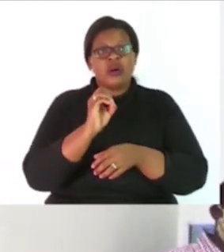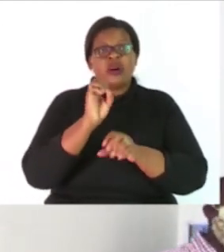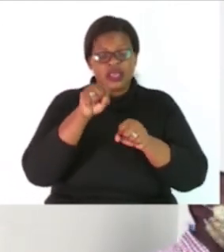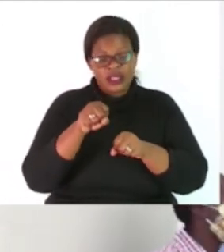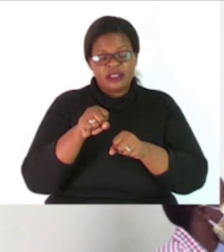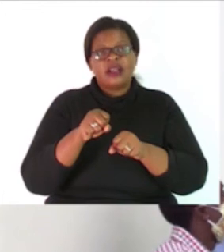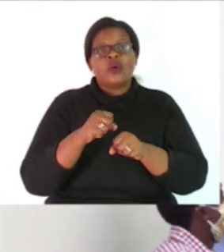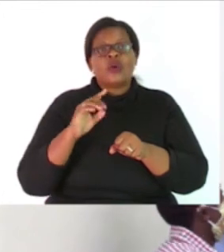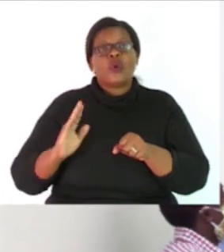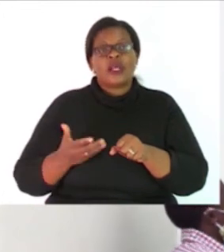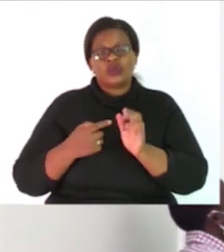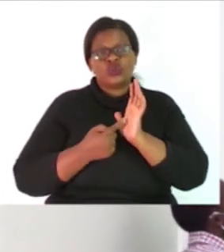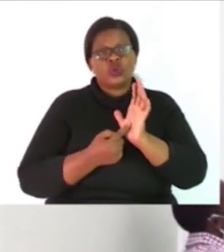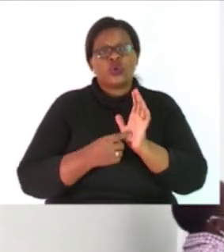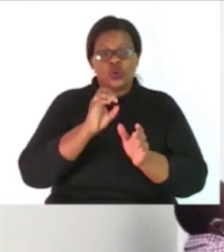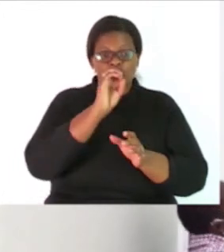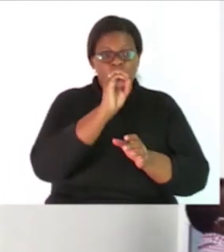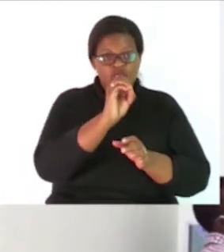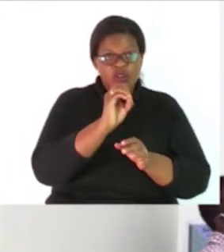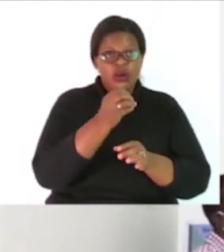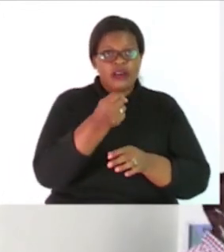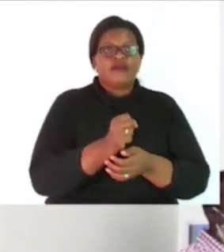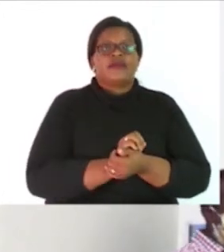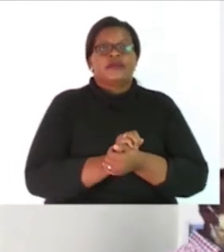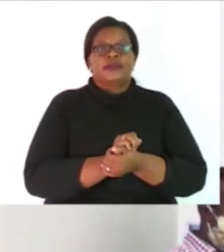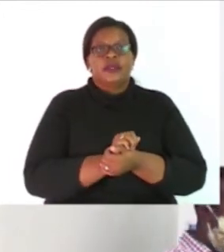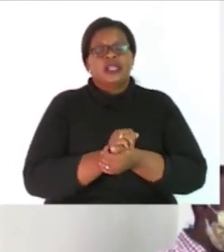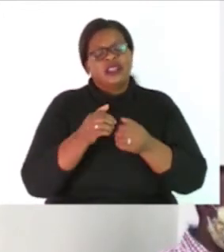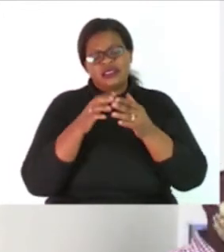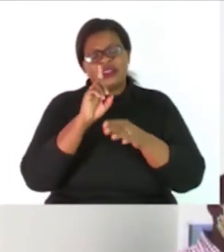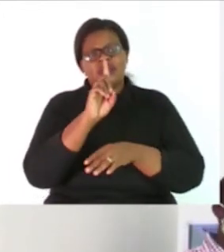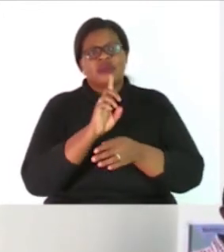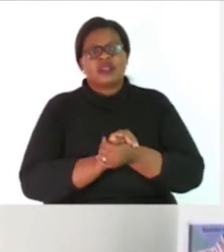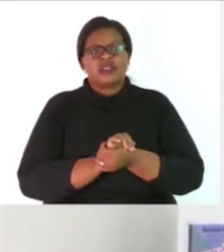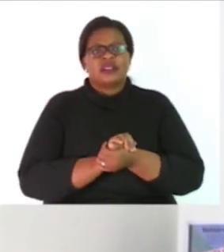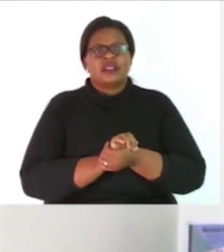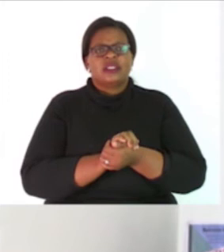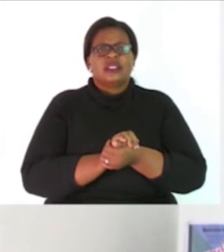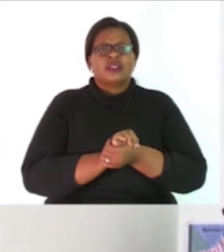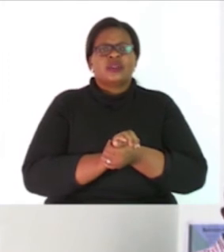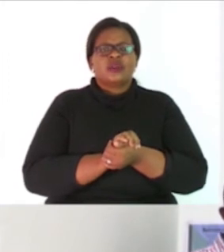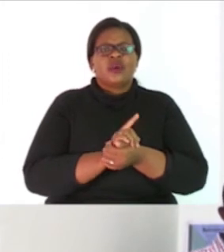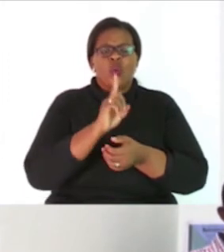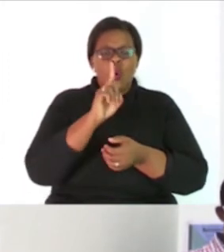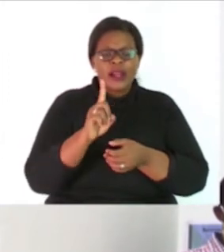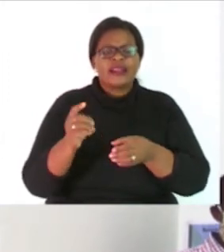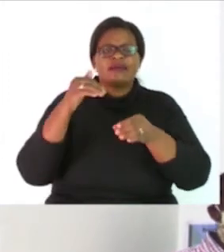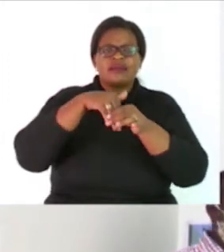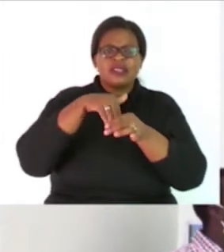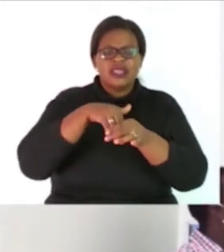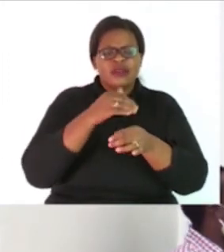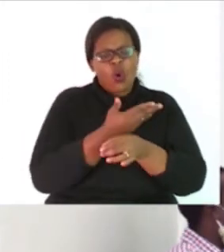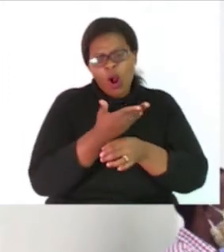also exists. But let's start with 1. Now 1 goes into any number, all